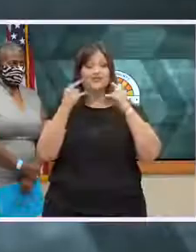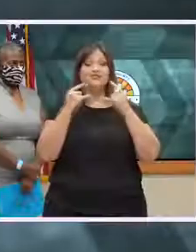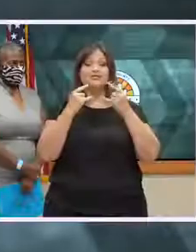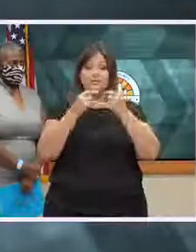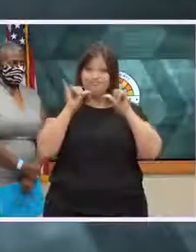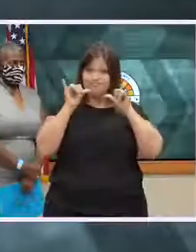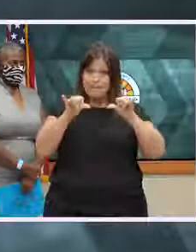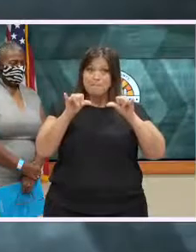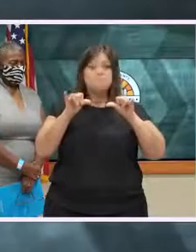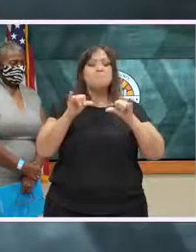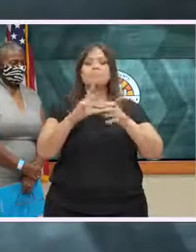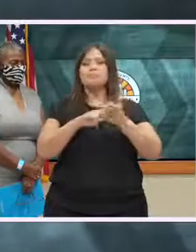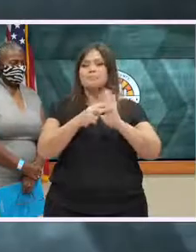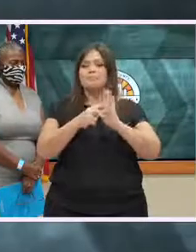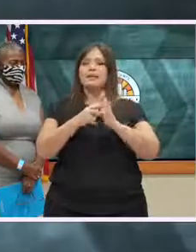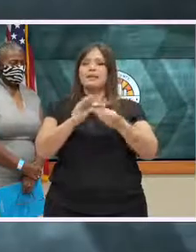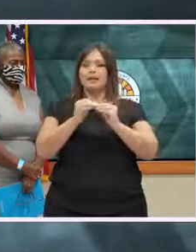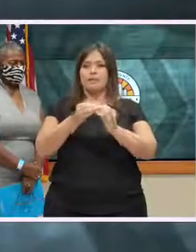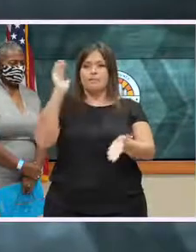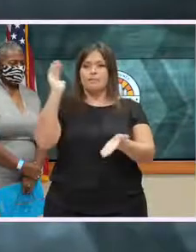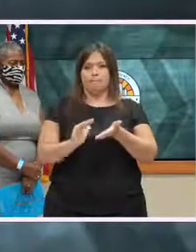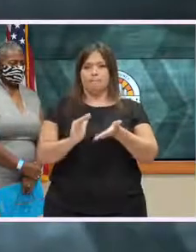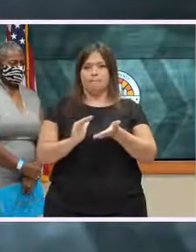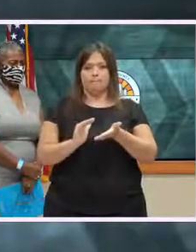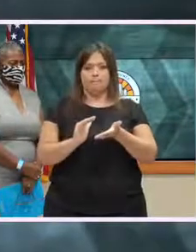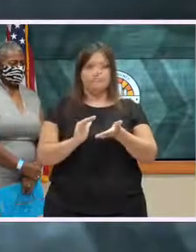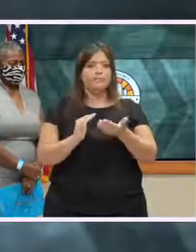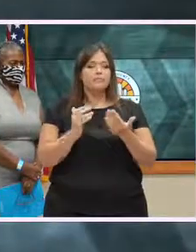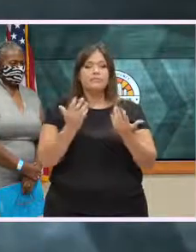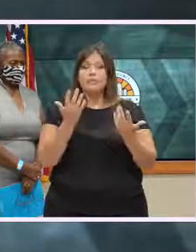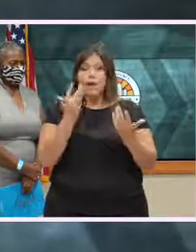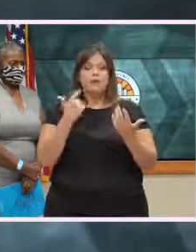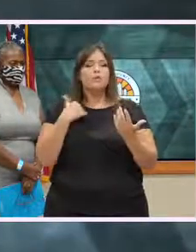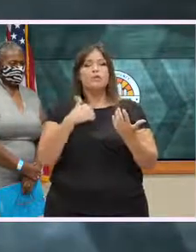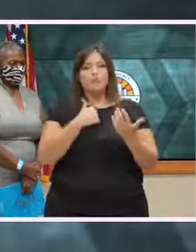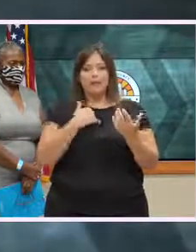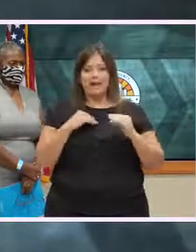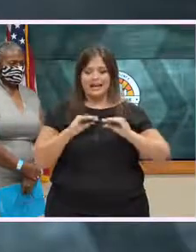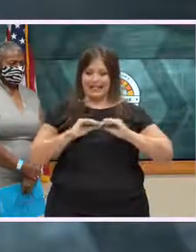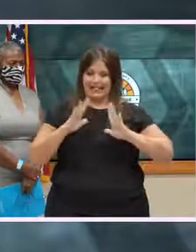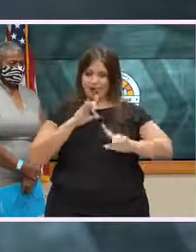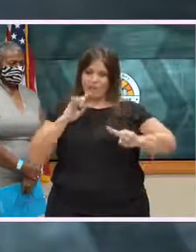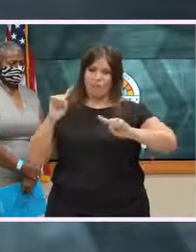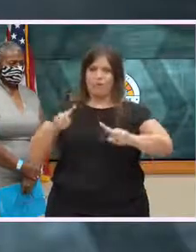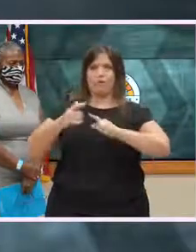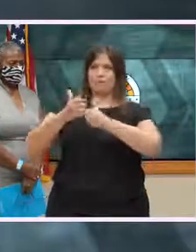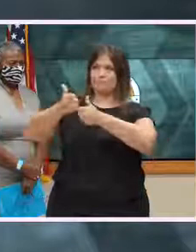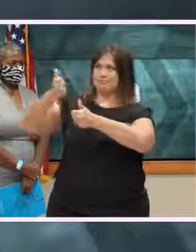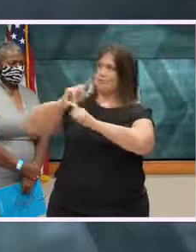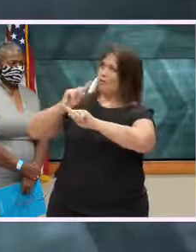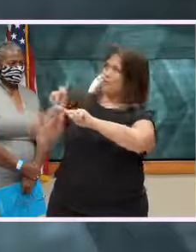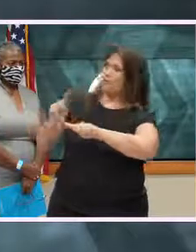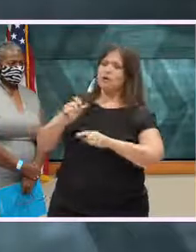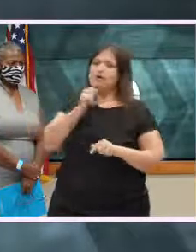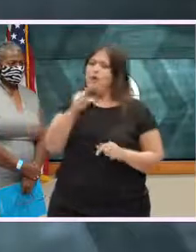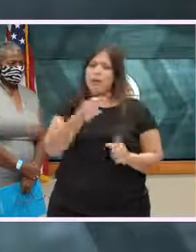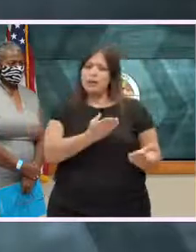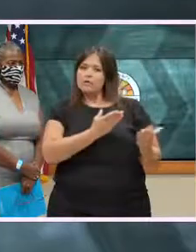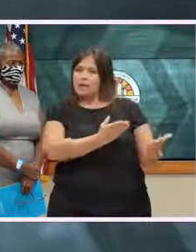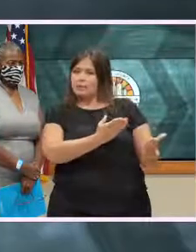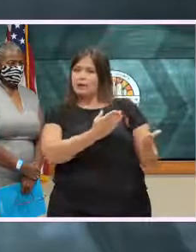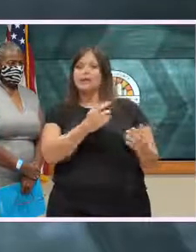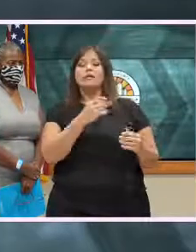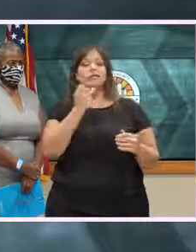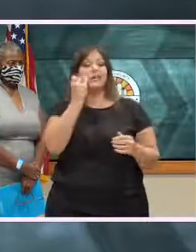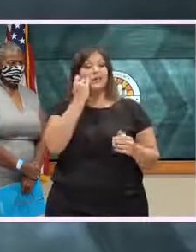because of that us working together and having those clear orders, right? Not just a recommendation. And we saw